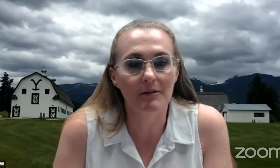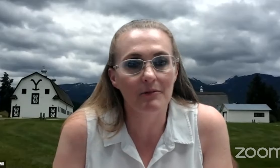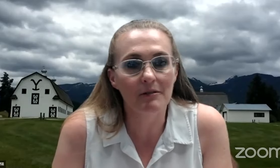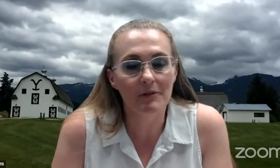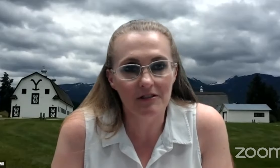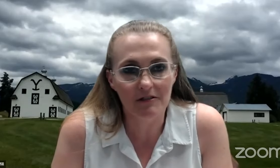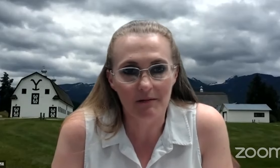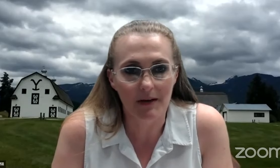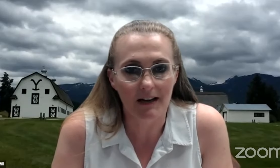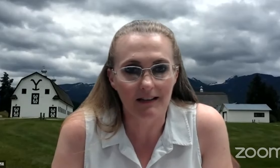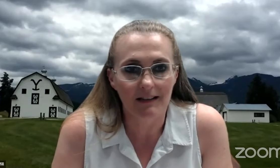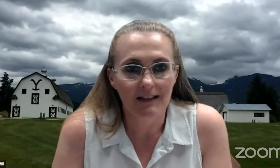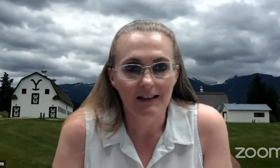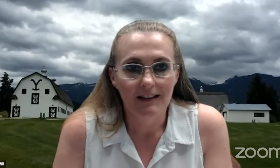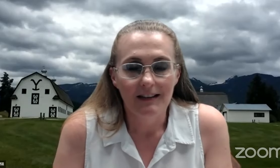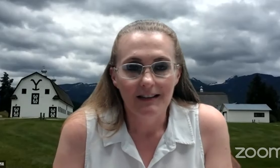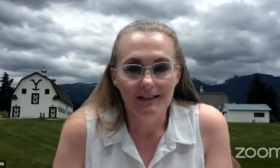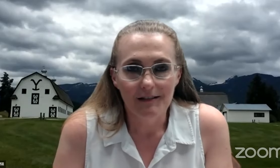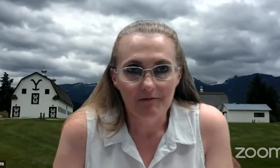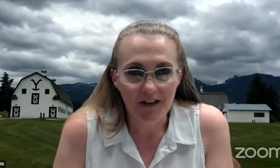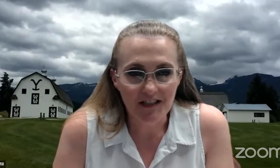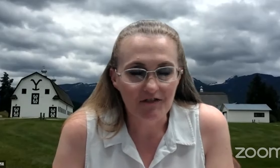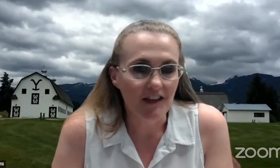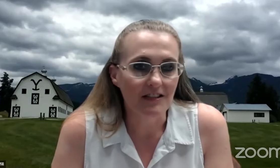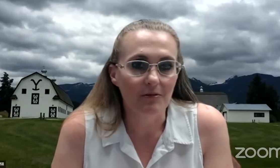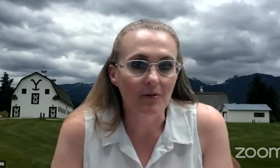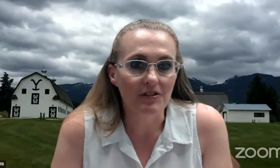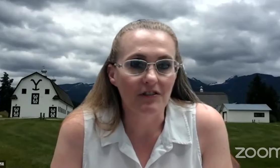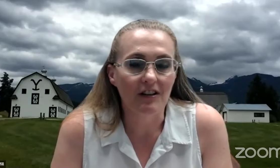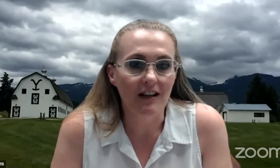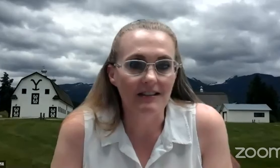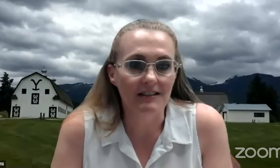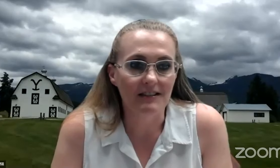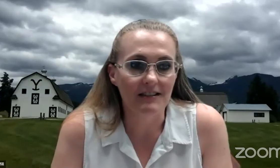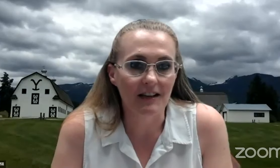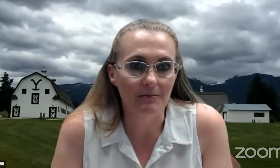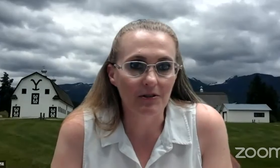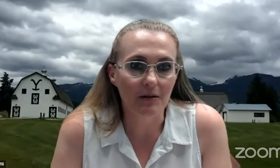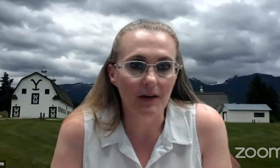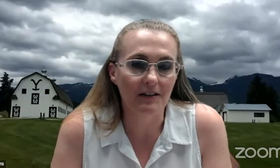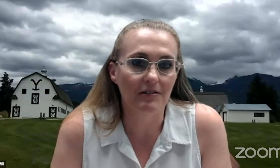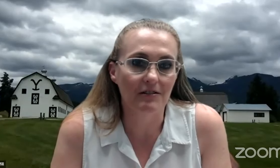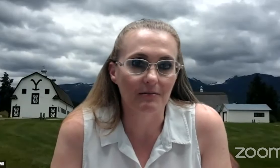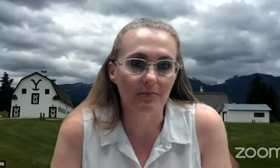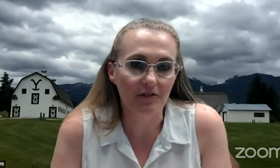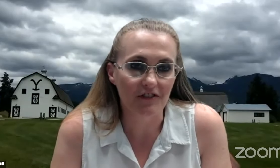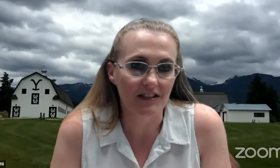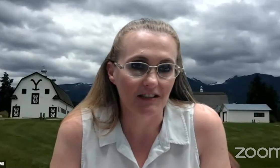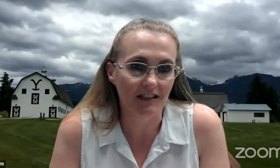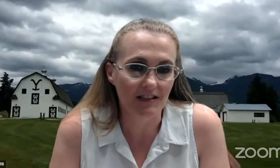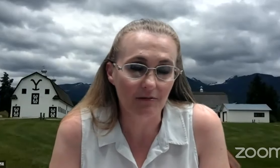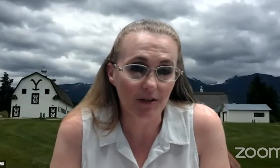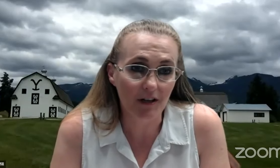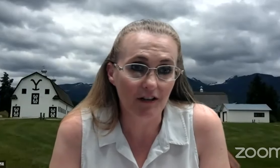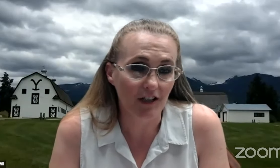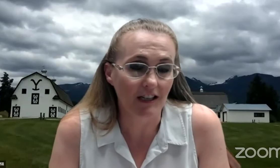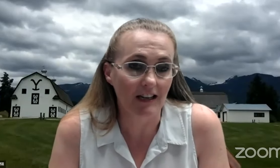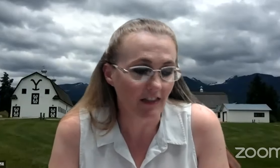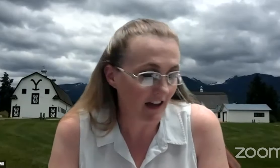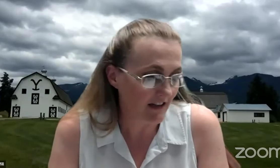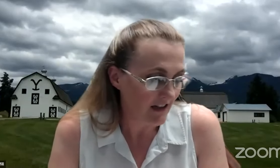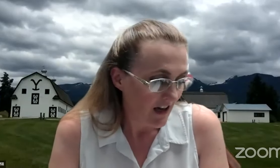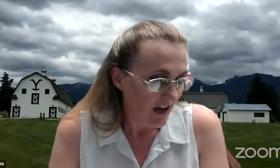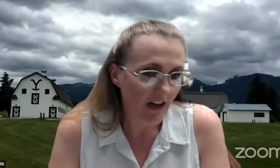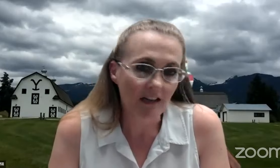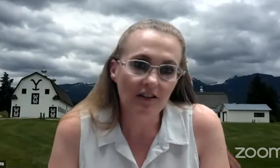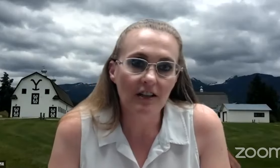so that way when we do come back face-to-face with most of our classes, you come back to some improved facilities. So we are looking